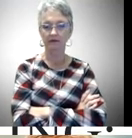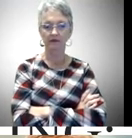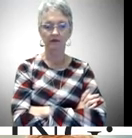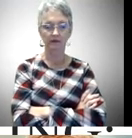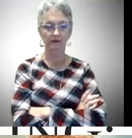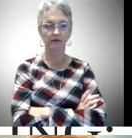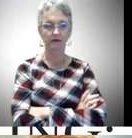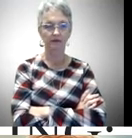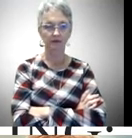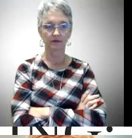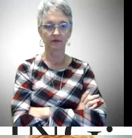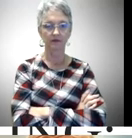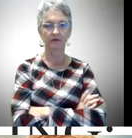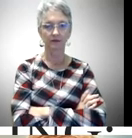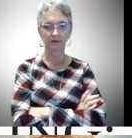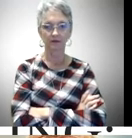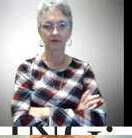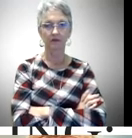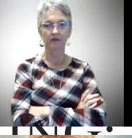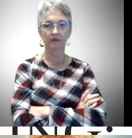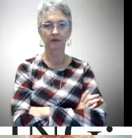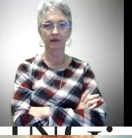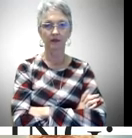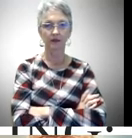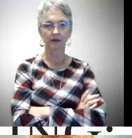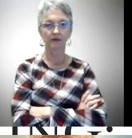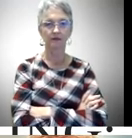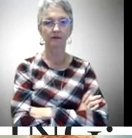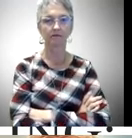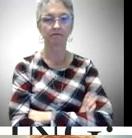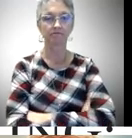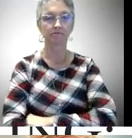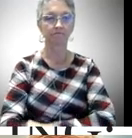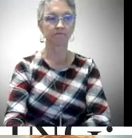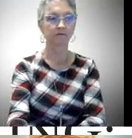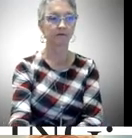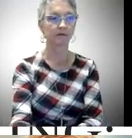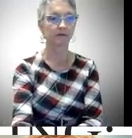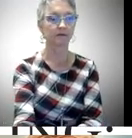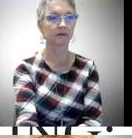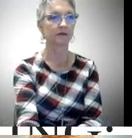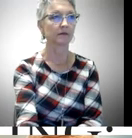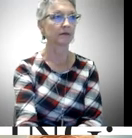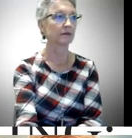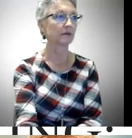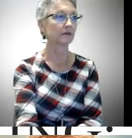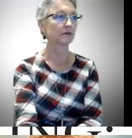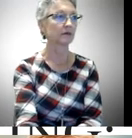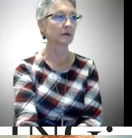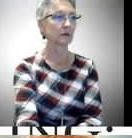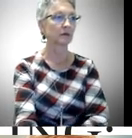supporter of all the reforms that were enacted in 2015 to reform guardianship.